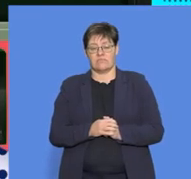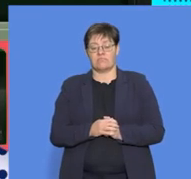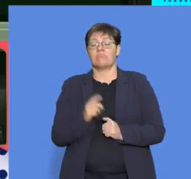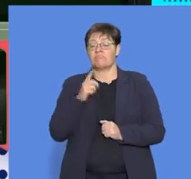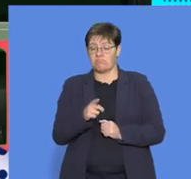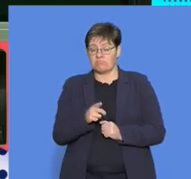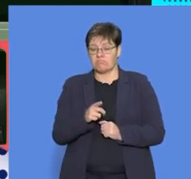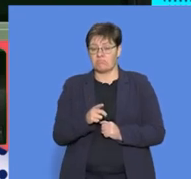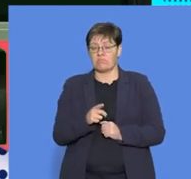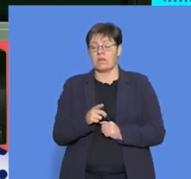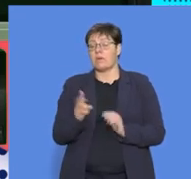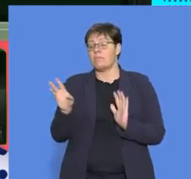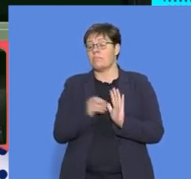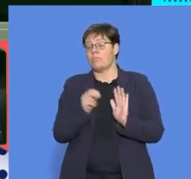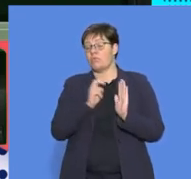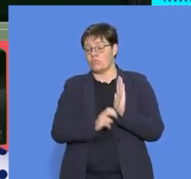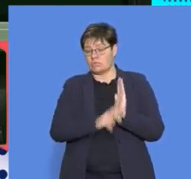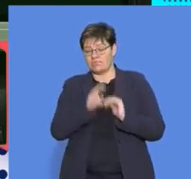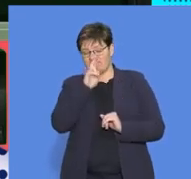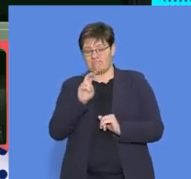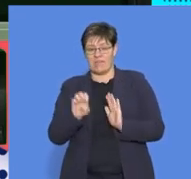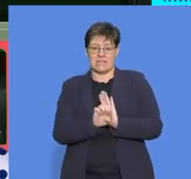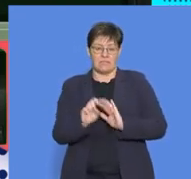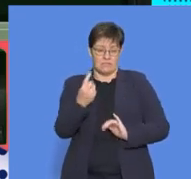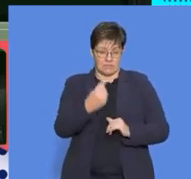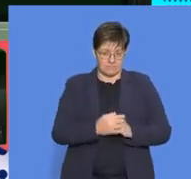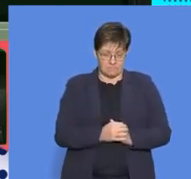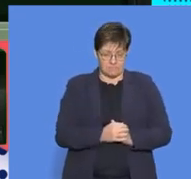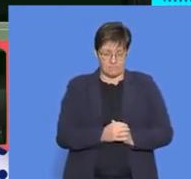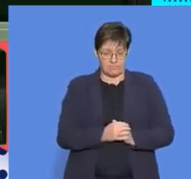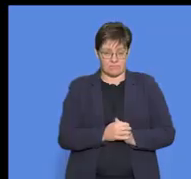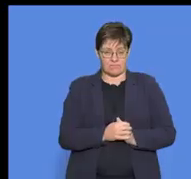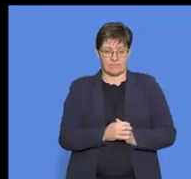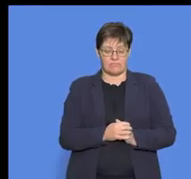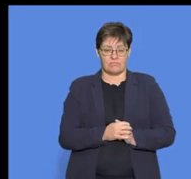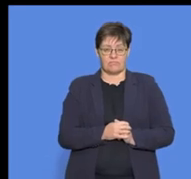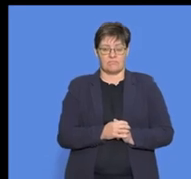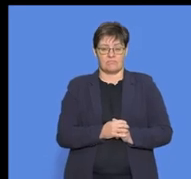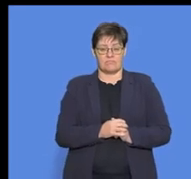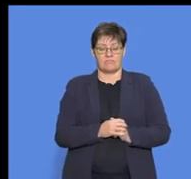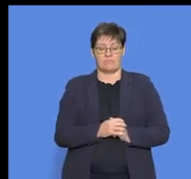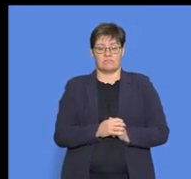Okay, so there was a quick recap of the rules. Let's get to our first example.